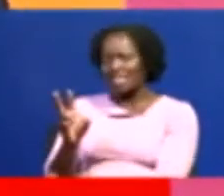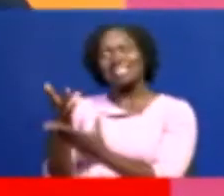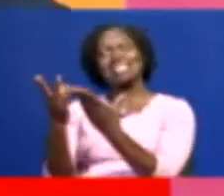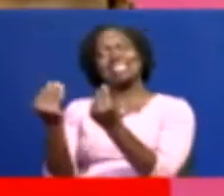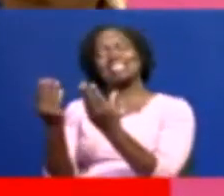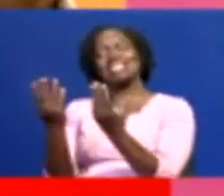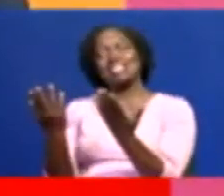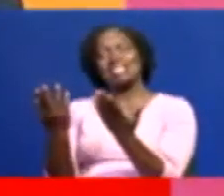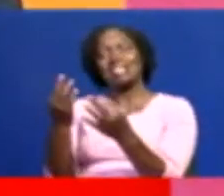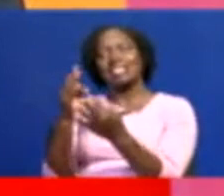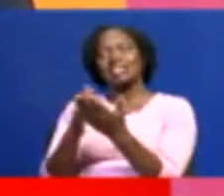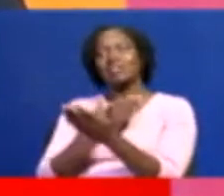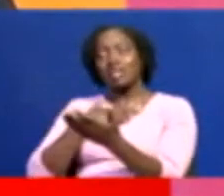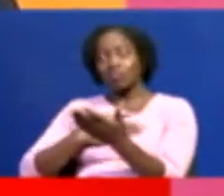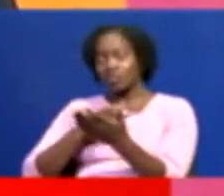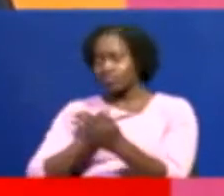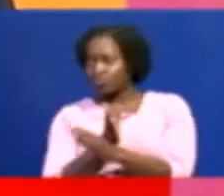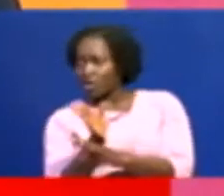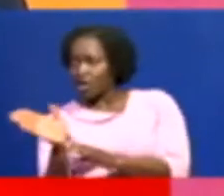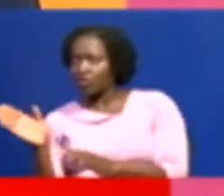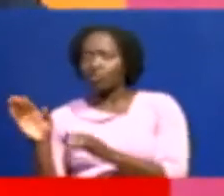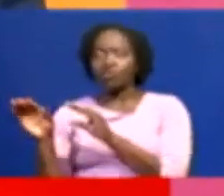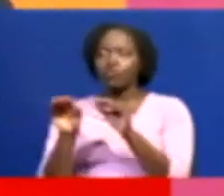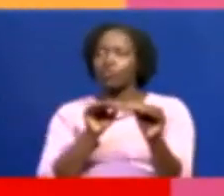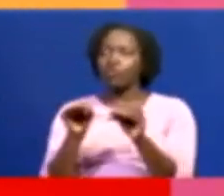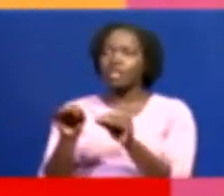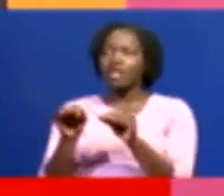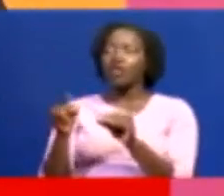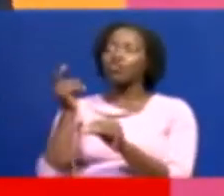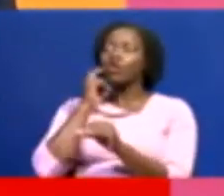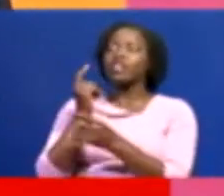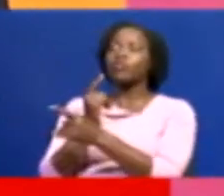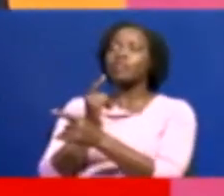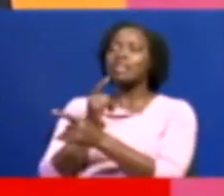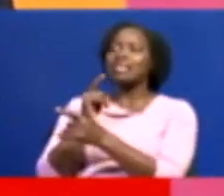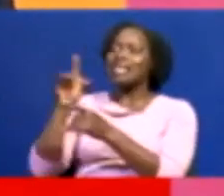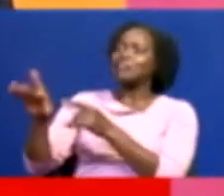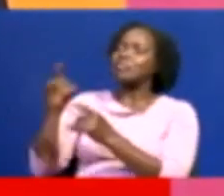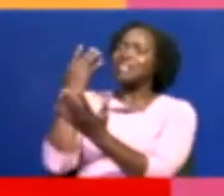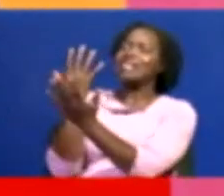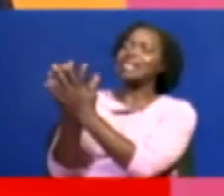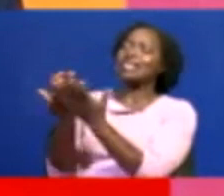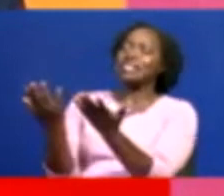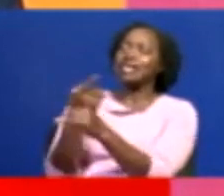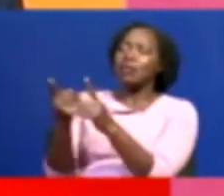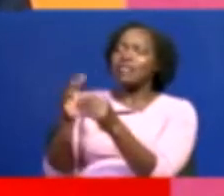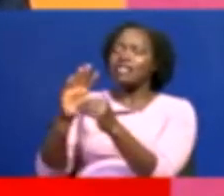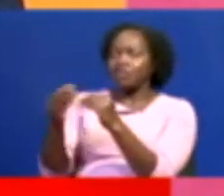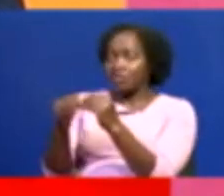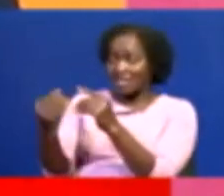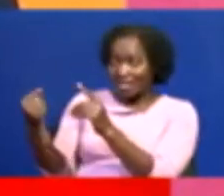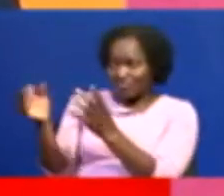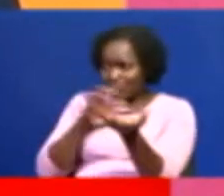If somebody gets out of that that movement and goes to a shop, he can be clearly arrested. But when you create that